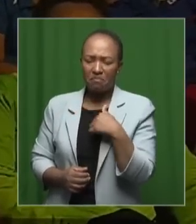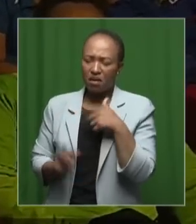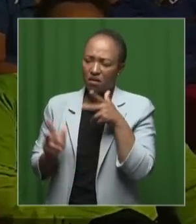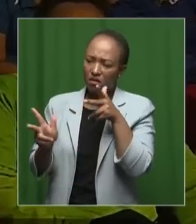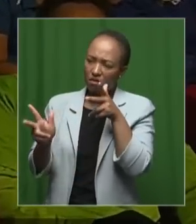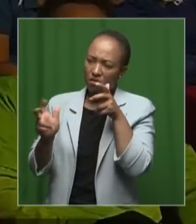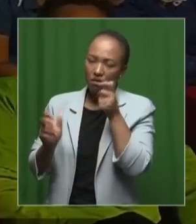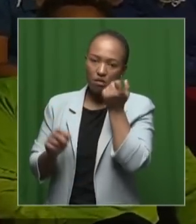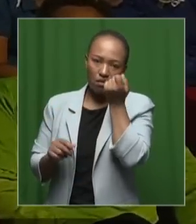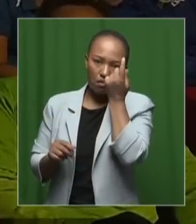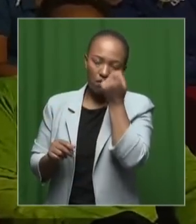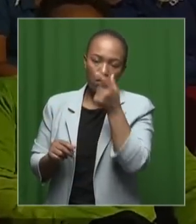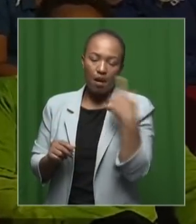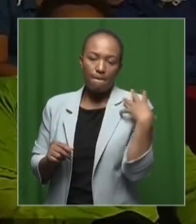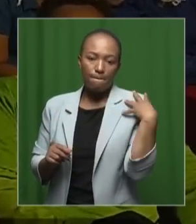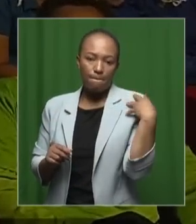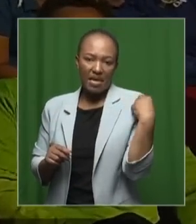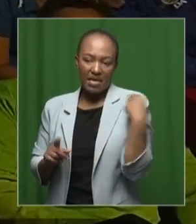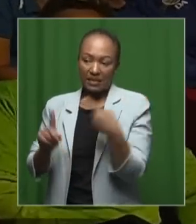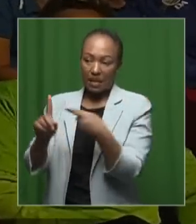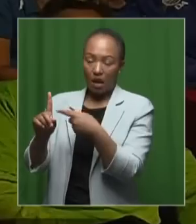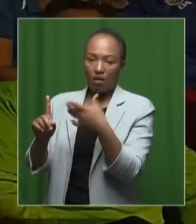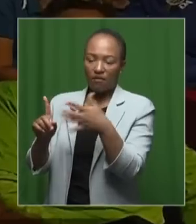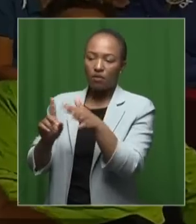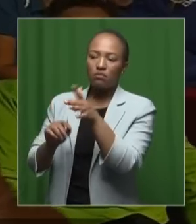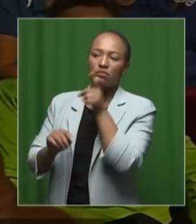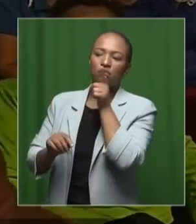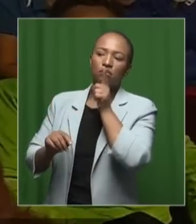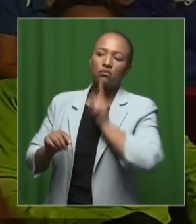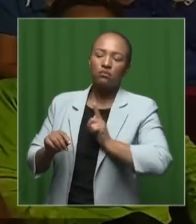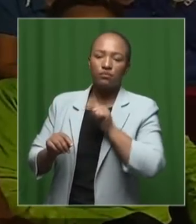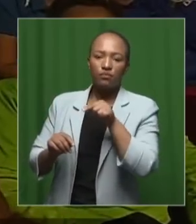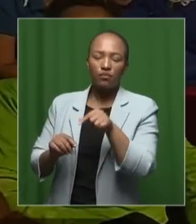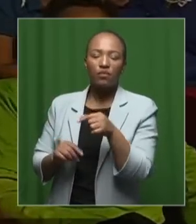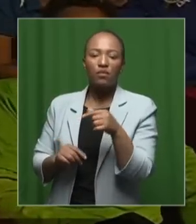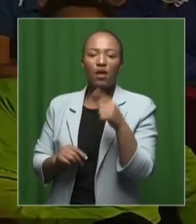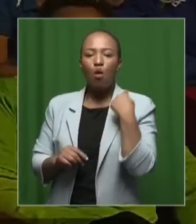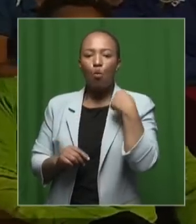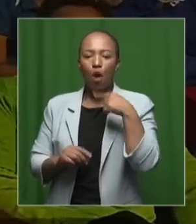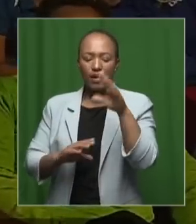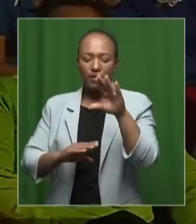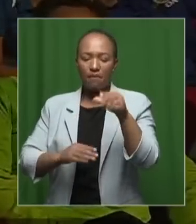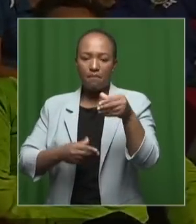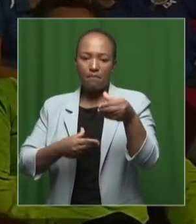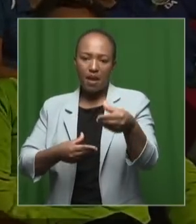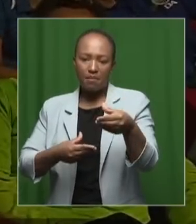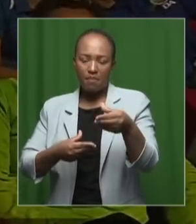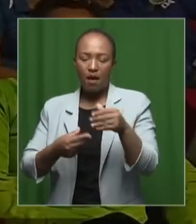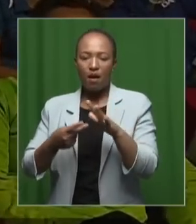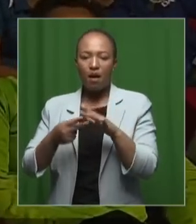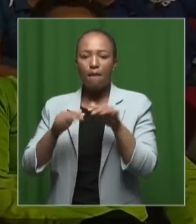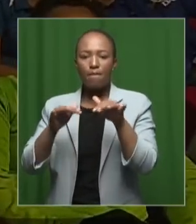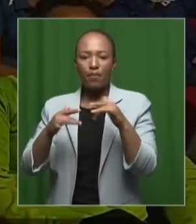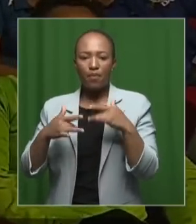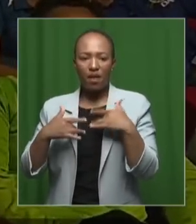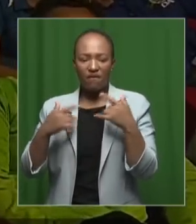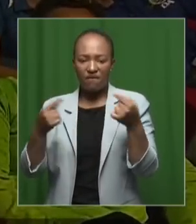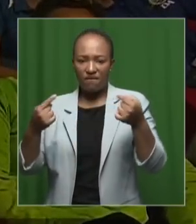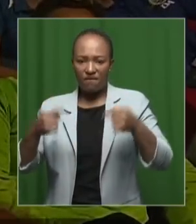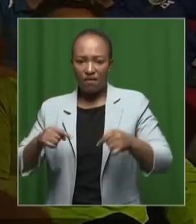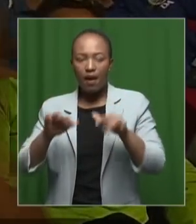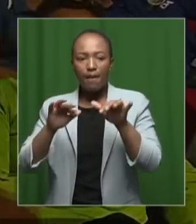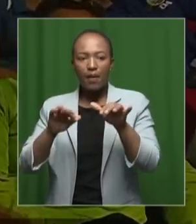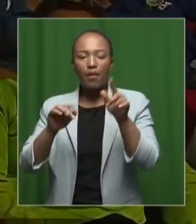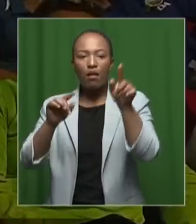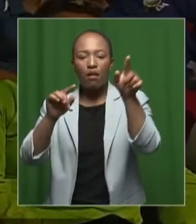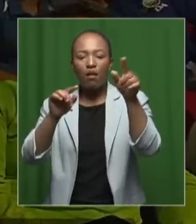our honorary minister has told us about how the white paper on immigration, citizenship and refugee